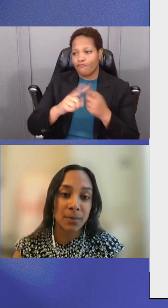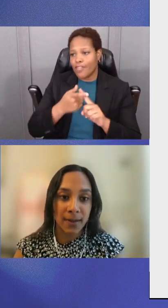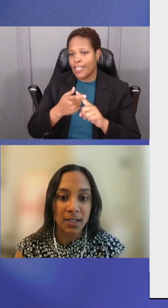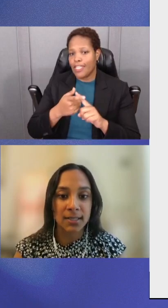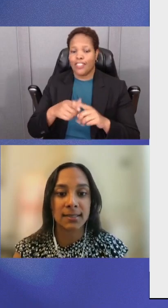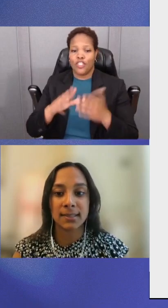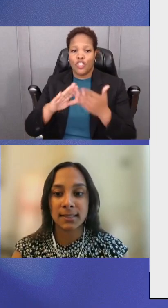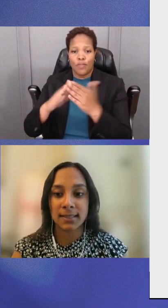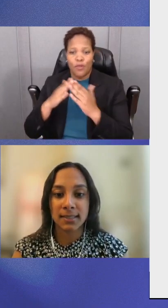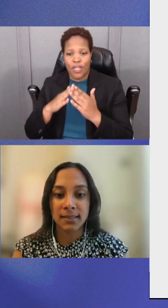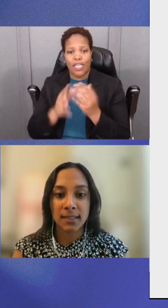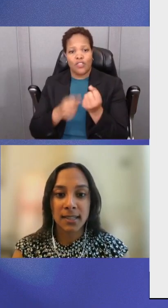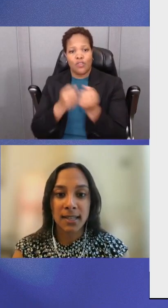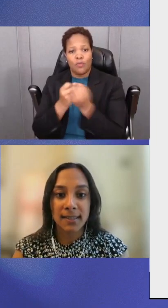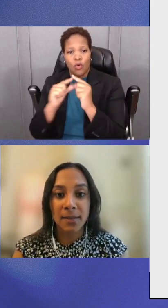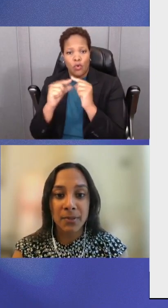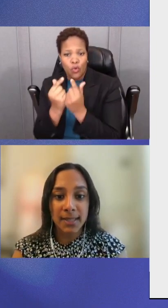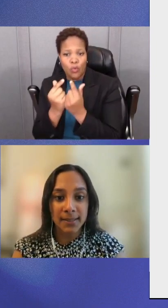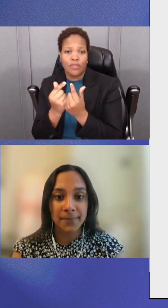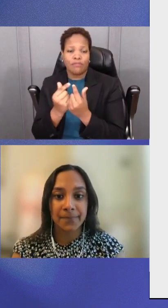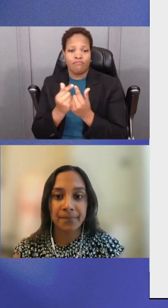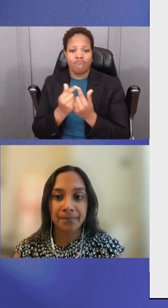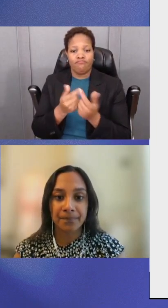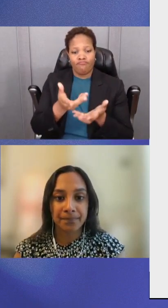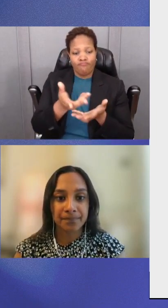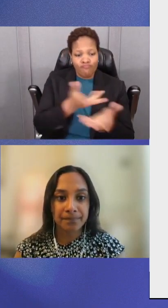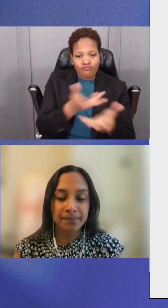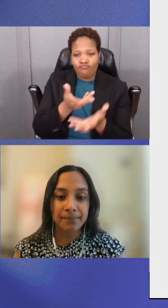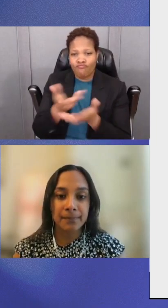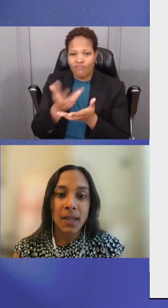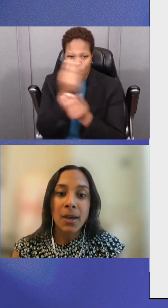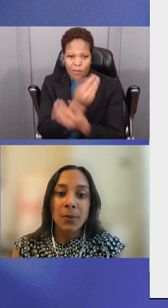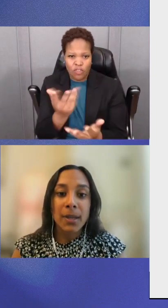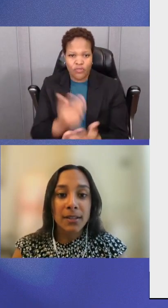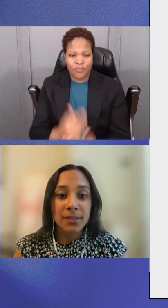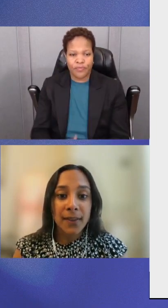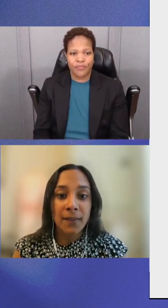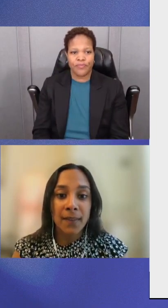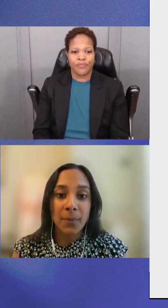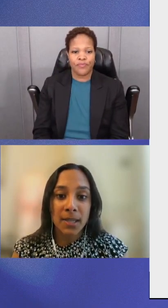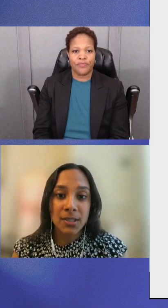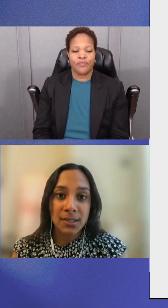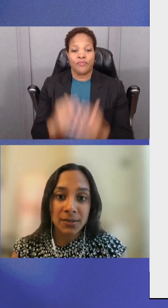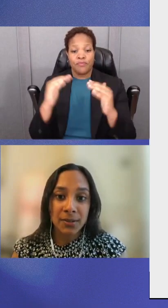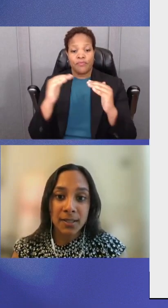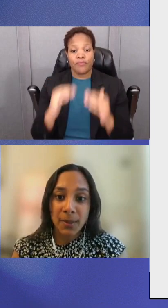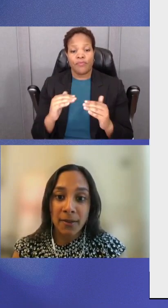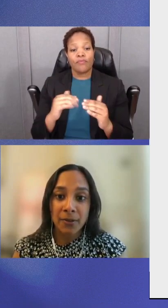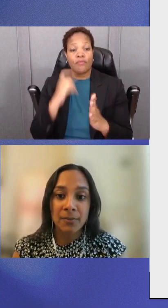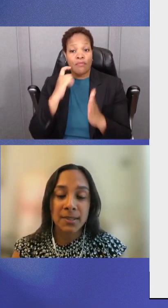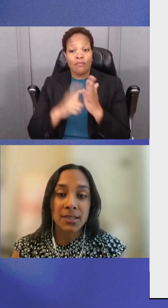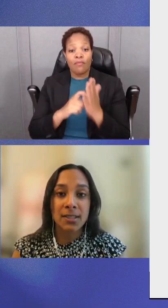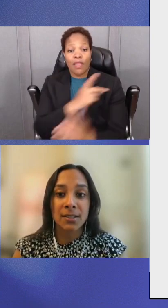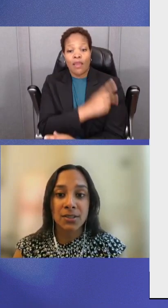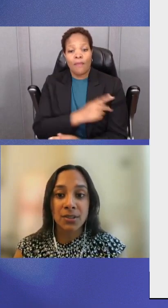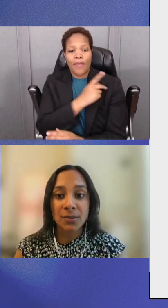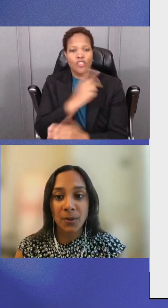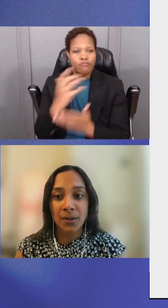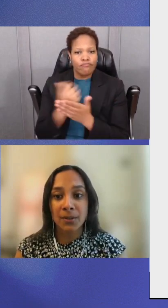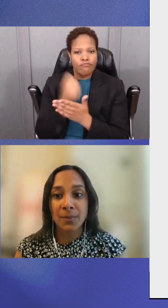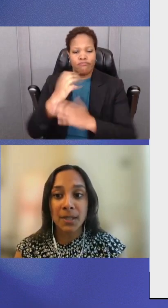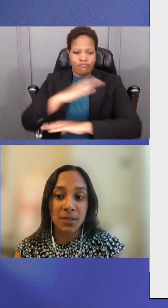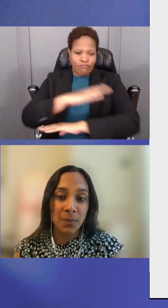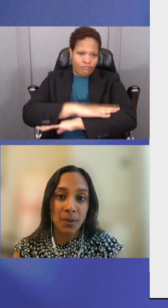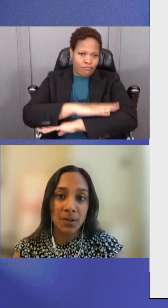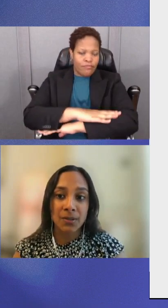care providers. Next slide, please. We also found that patients utilize platforms such as insurance